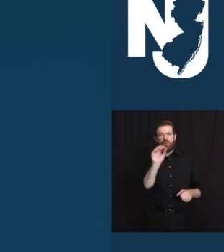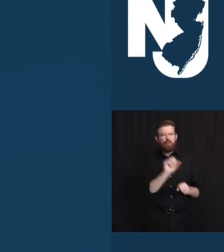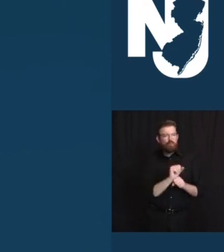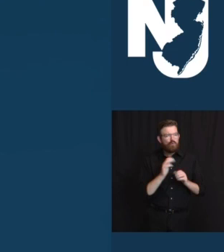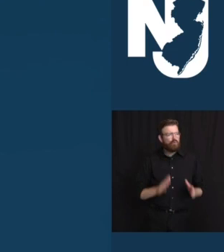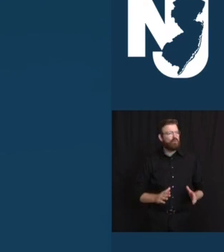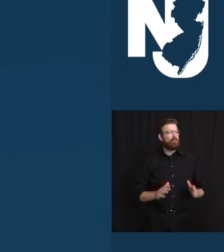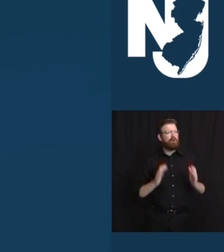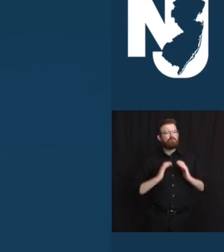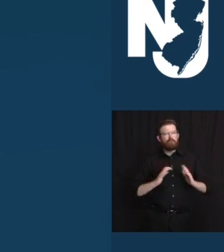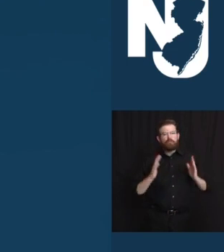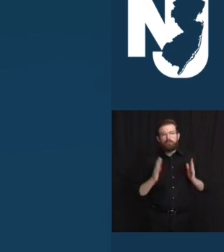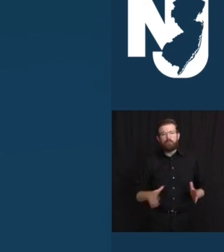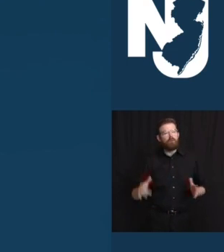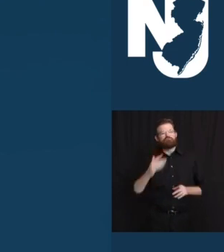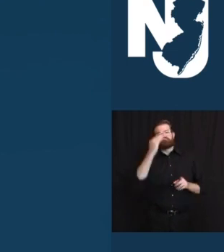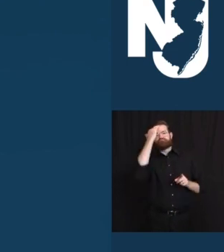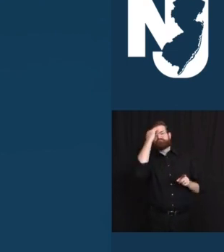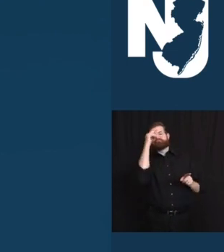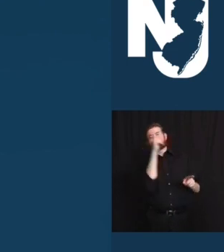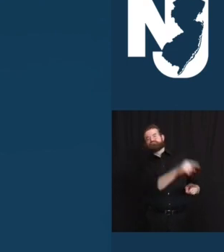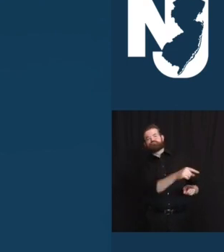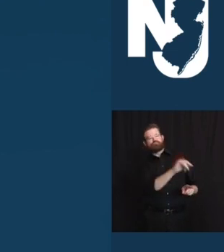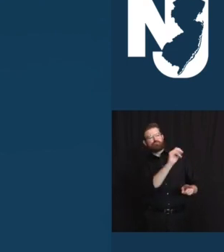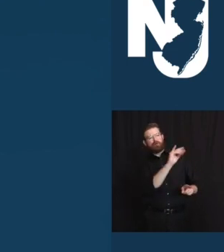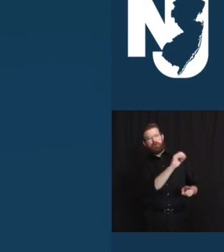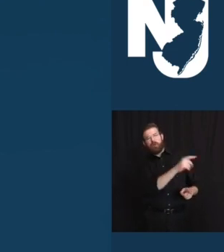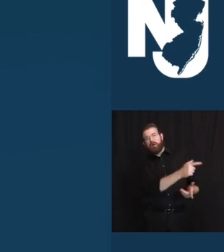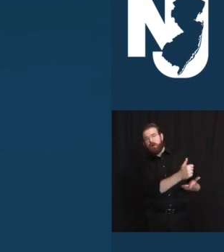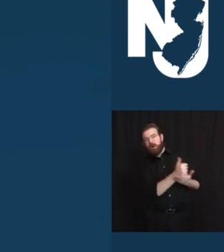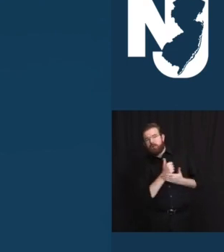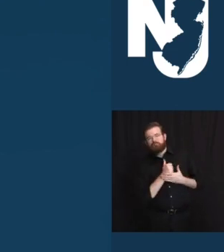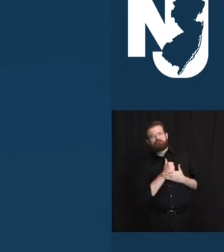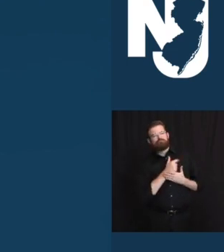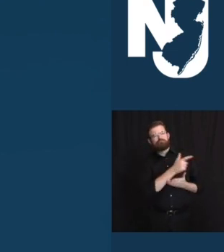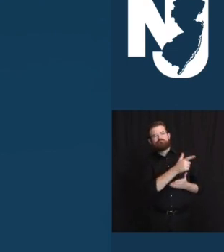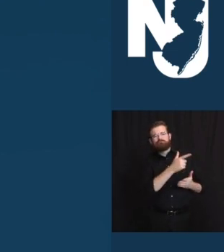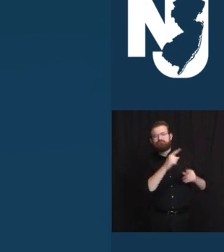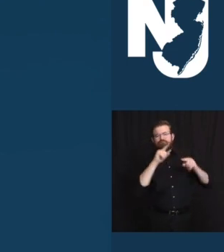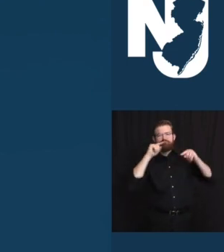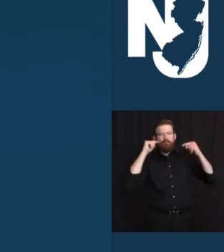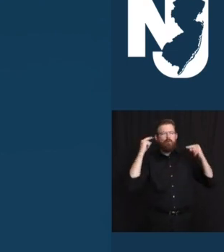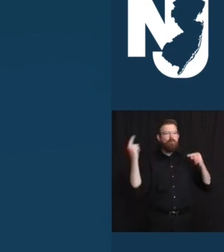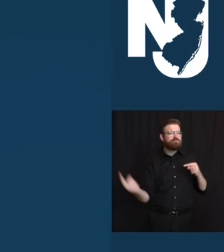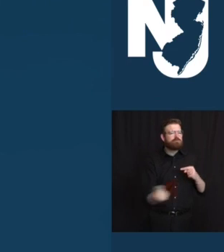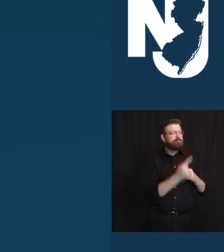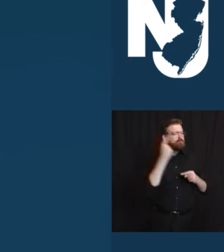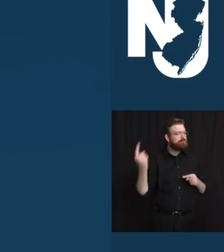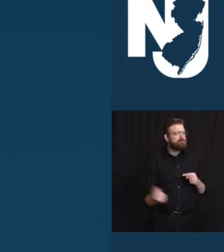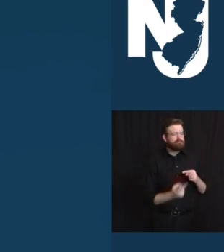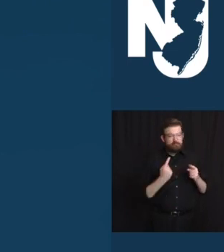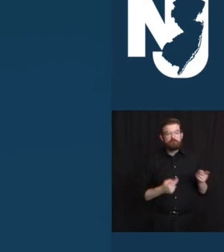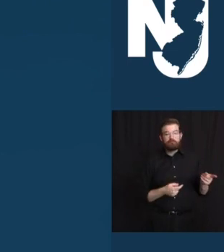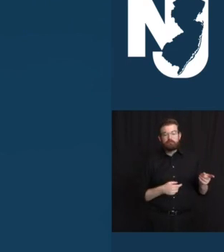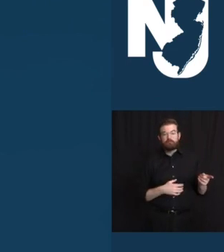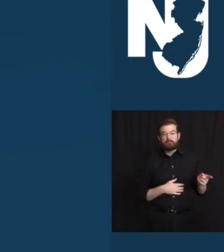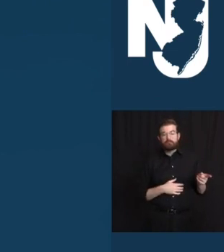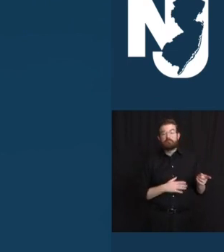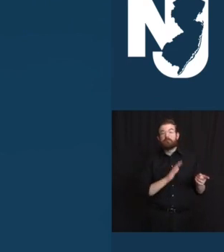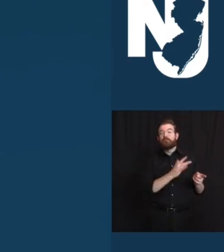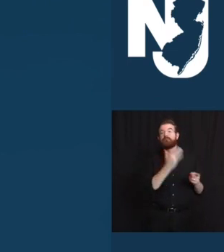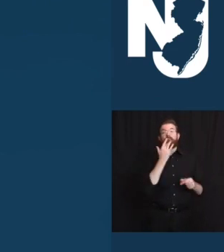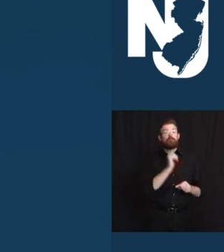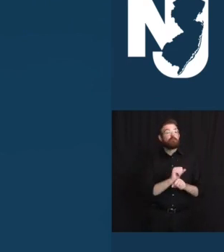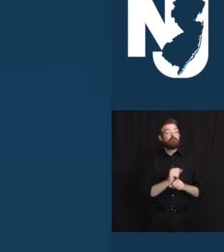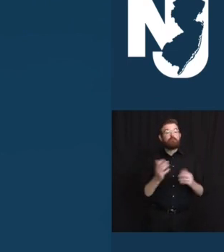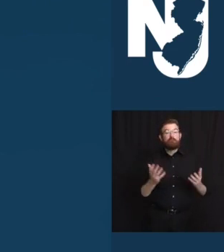was always helpful and always, as you can see there, always smiling. But being a mother was the job Jenny enjoyed the most.